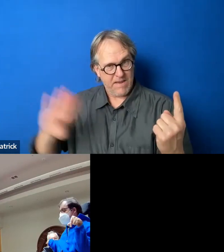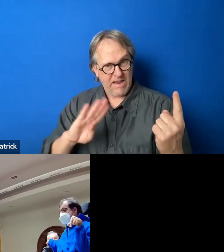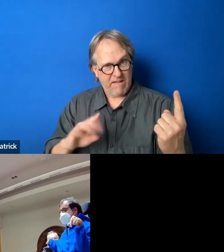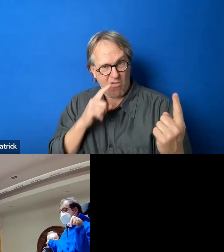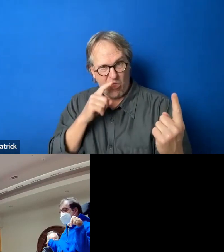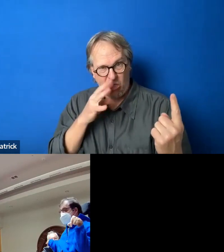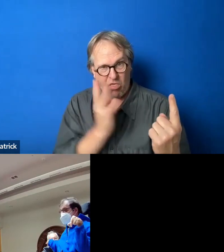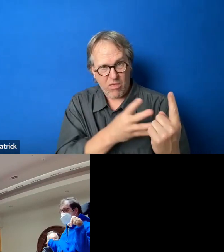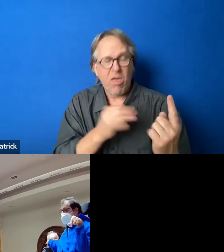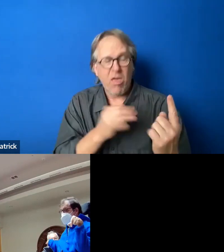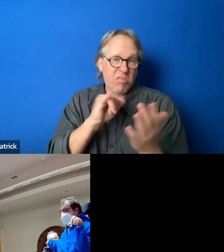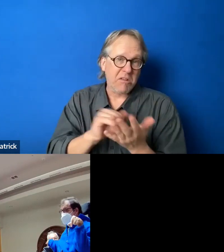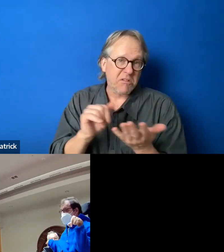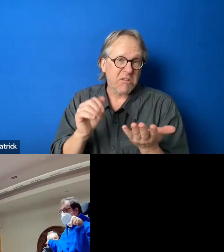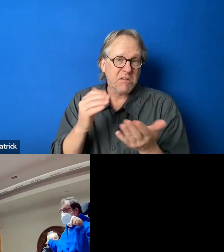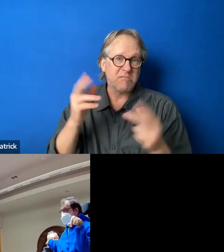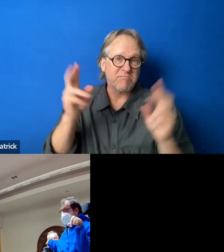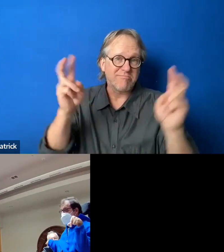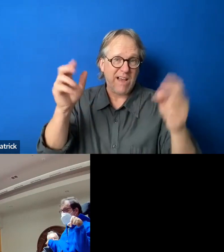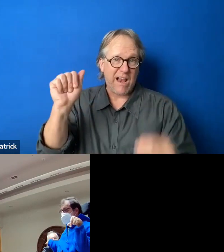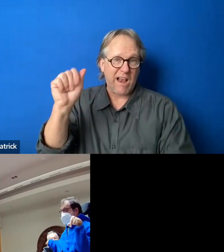that's a form of ableism.